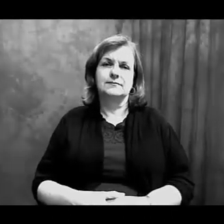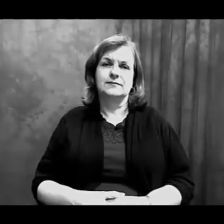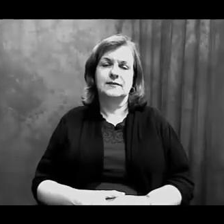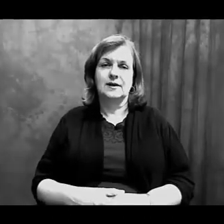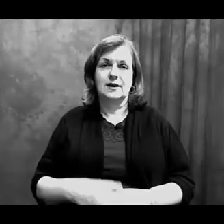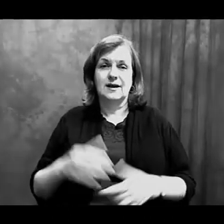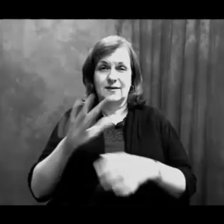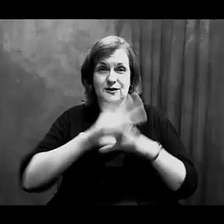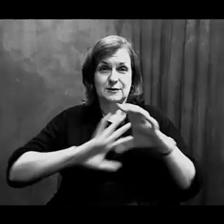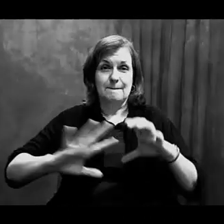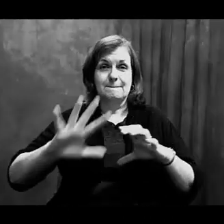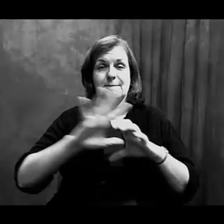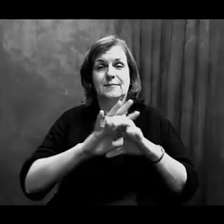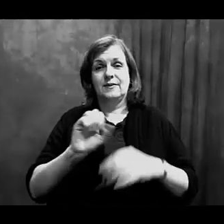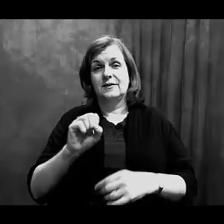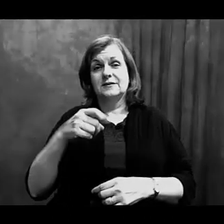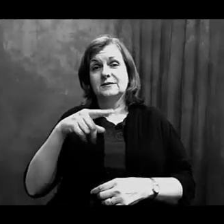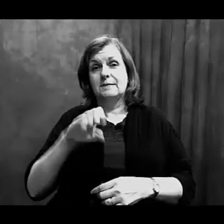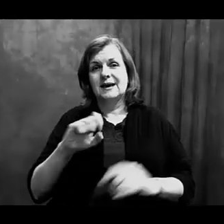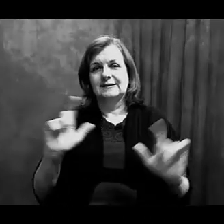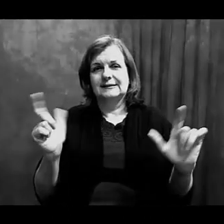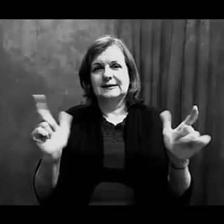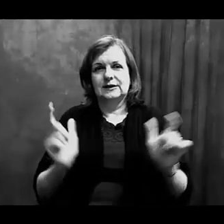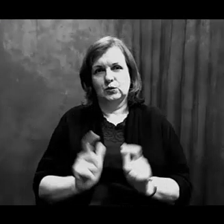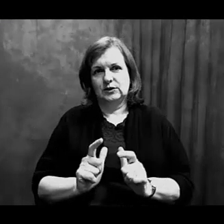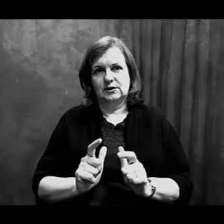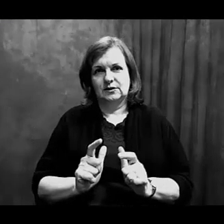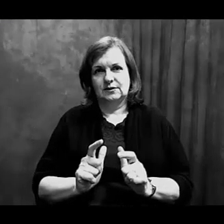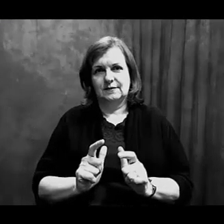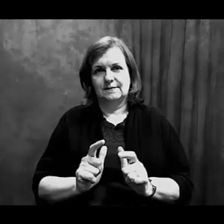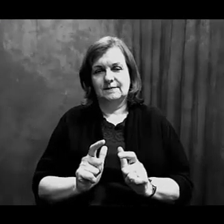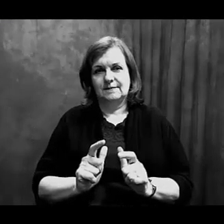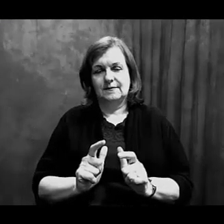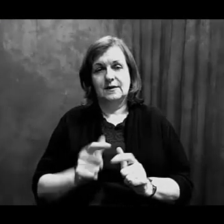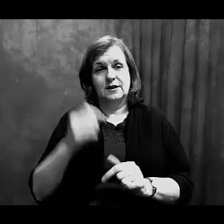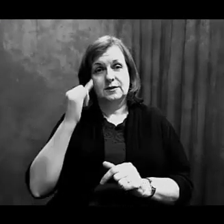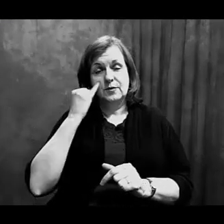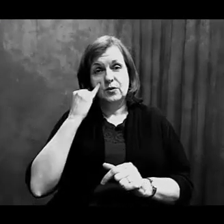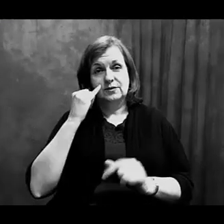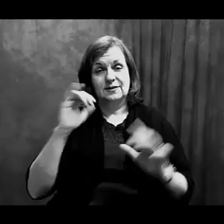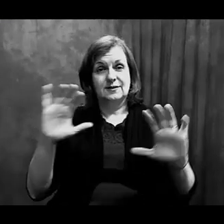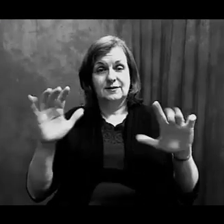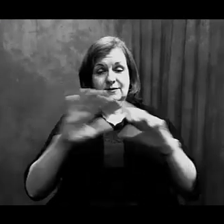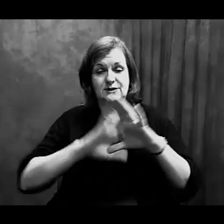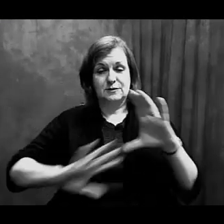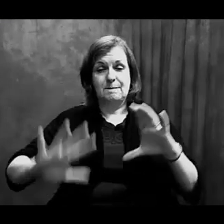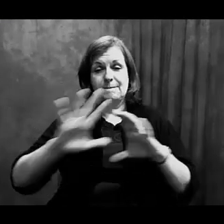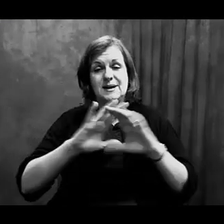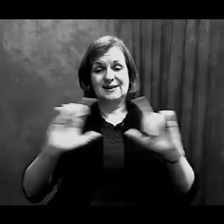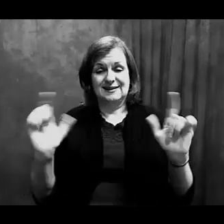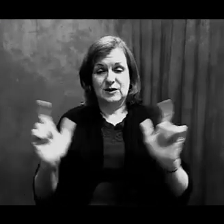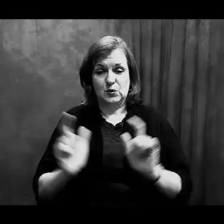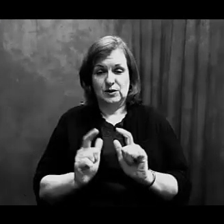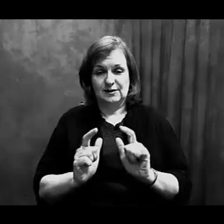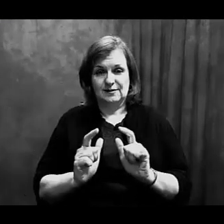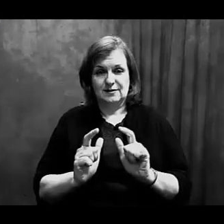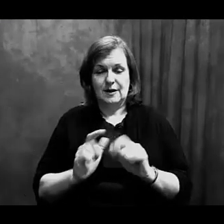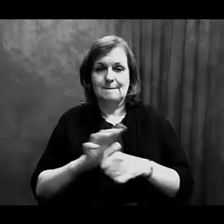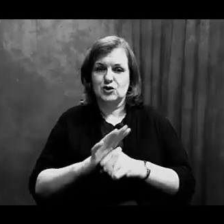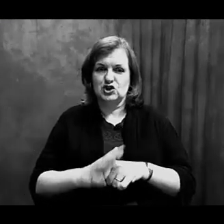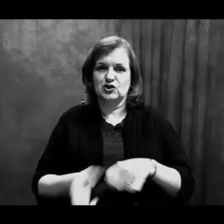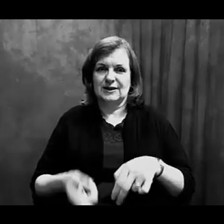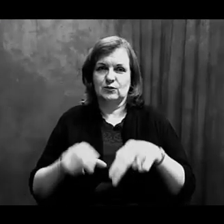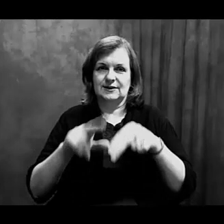Because you've decreased the space in the thorax. If you decrease space, you increase